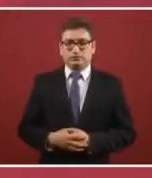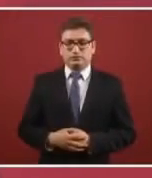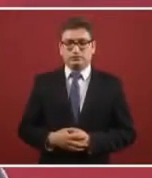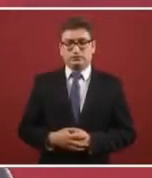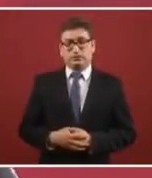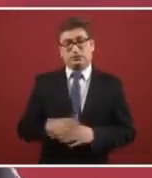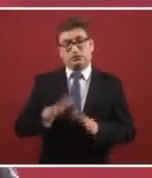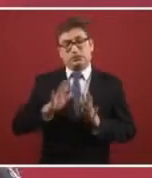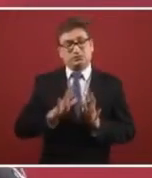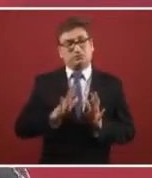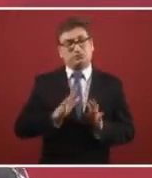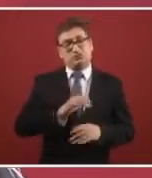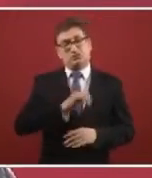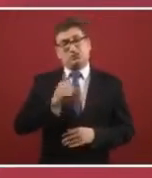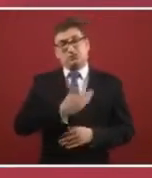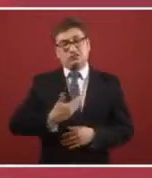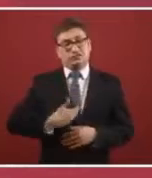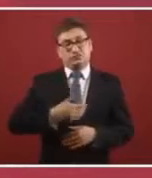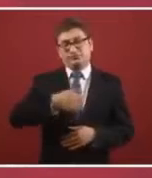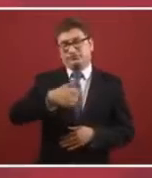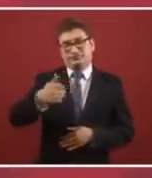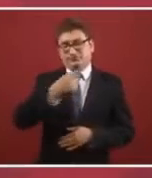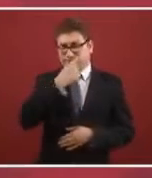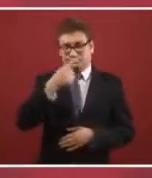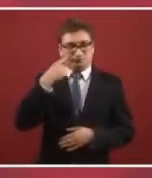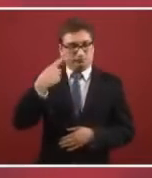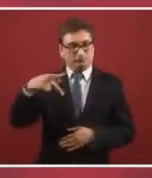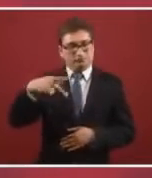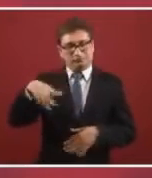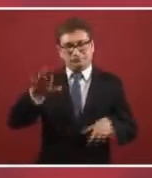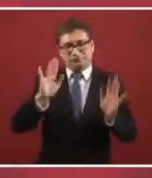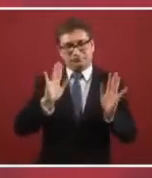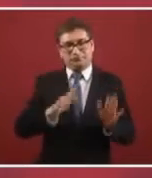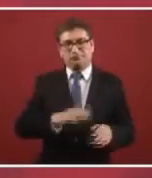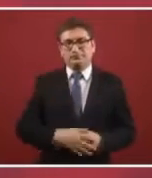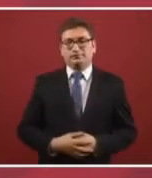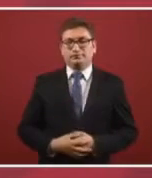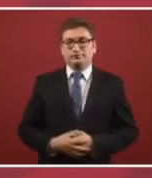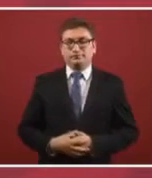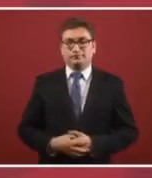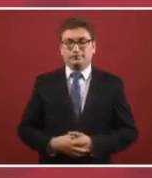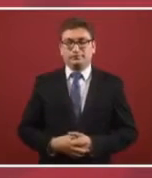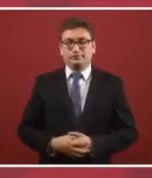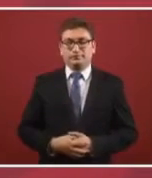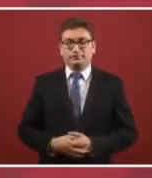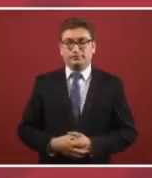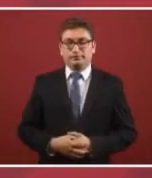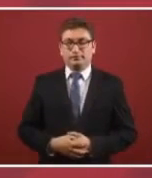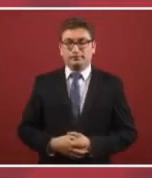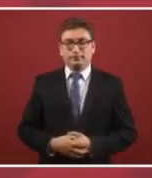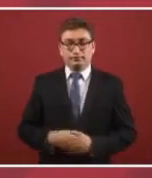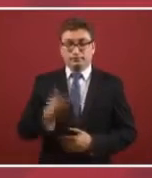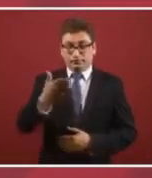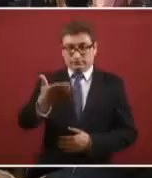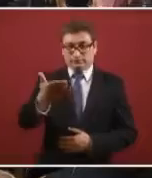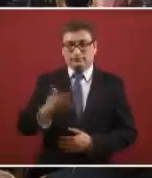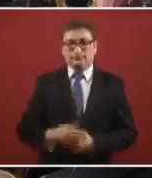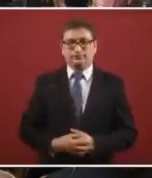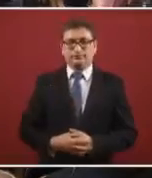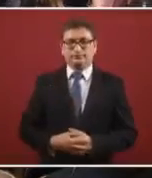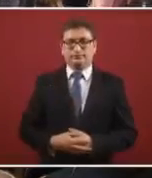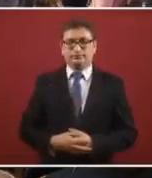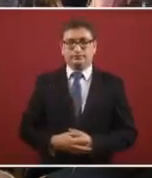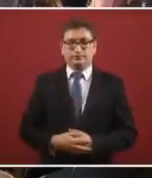But then others. know. Each one had their. You can have their opinion on the others. So